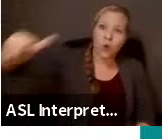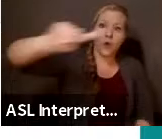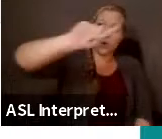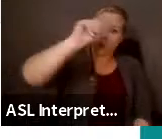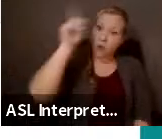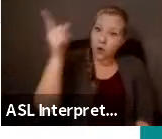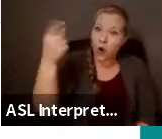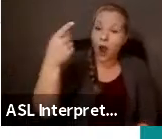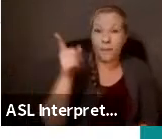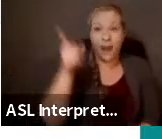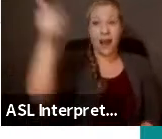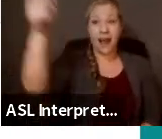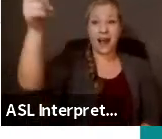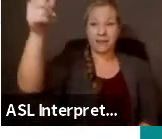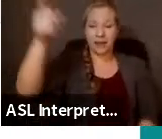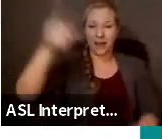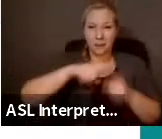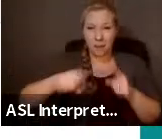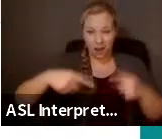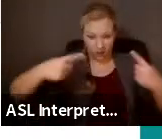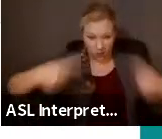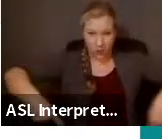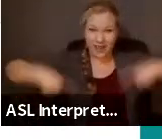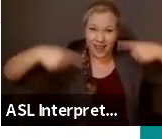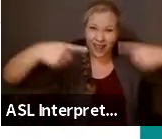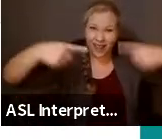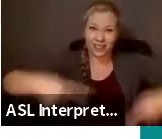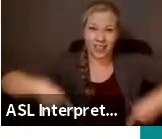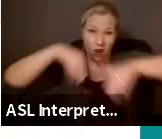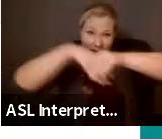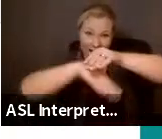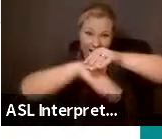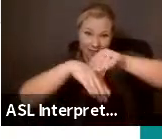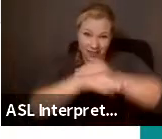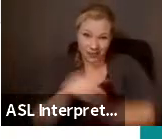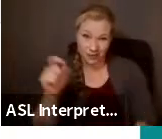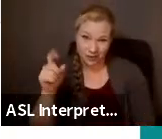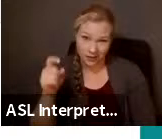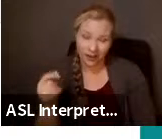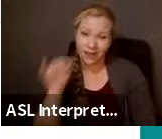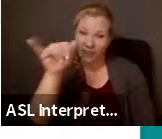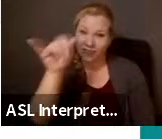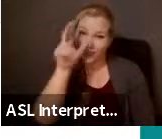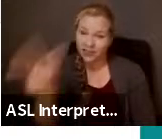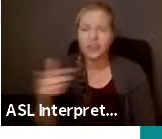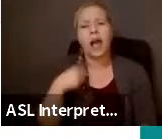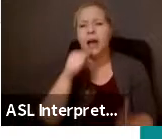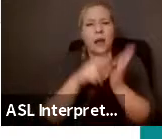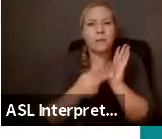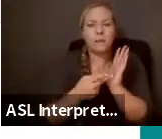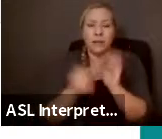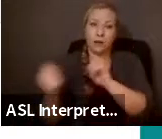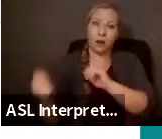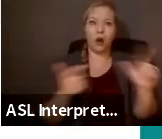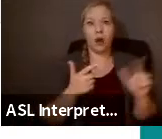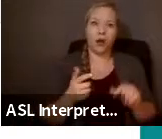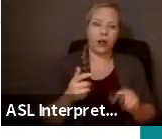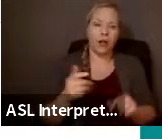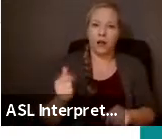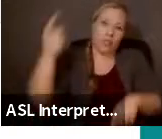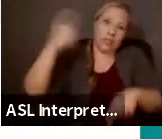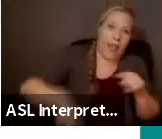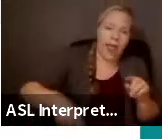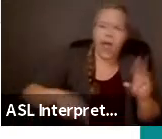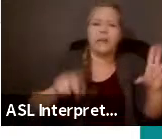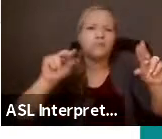but probably sucks for people in a wheelchair, which is not to say wheelchair people are not physically fit, but